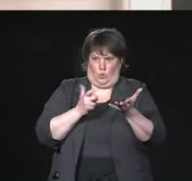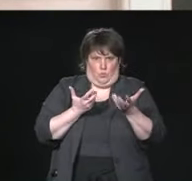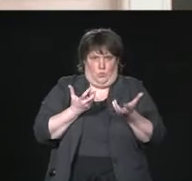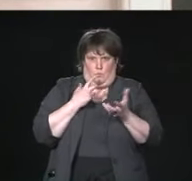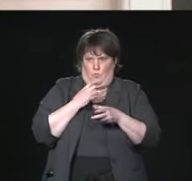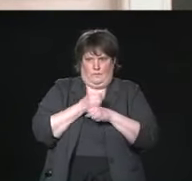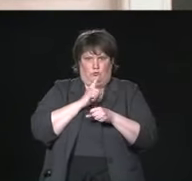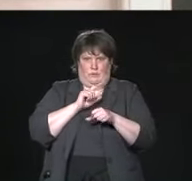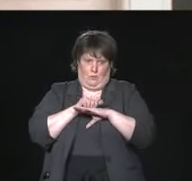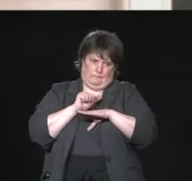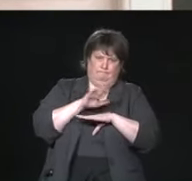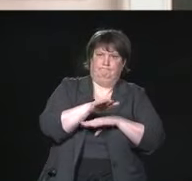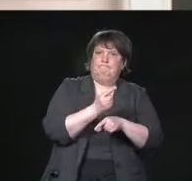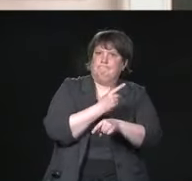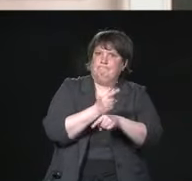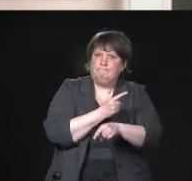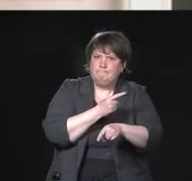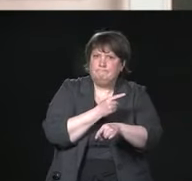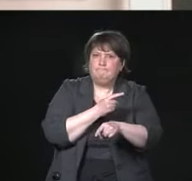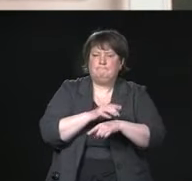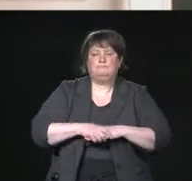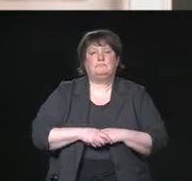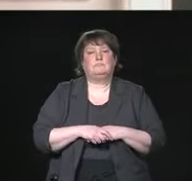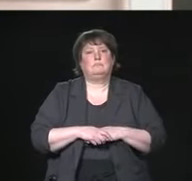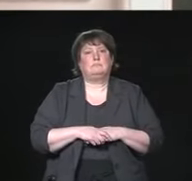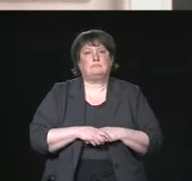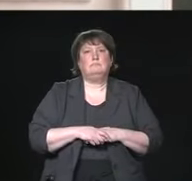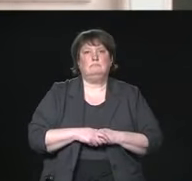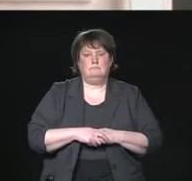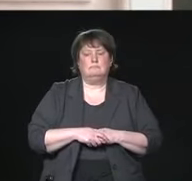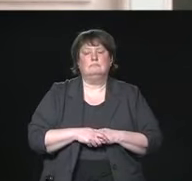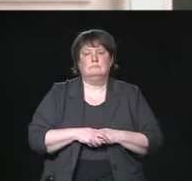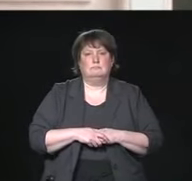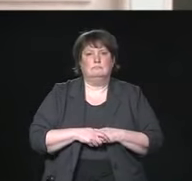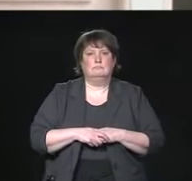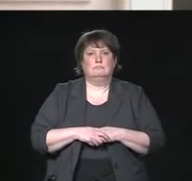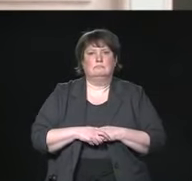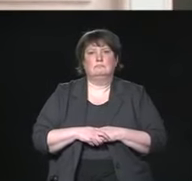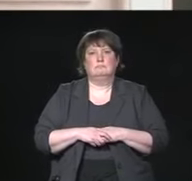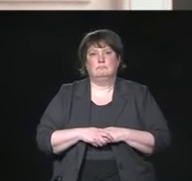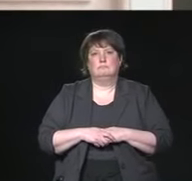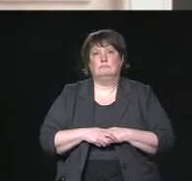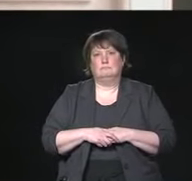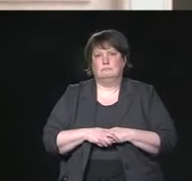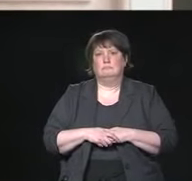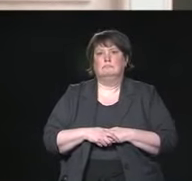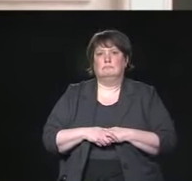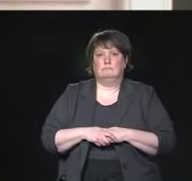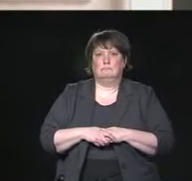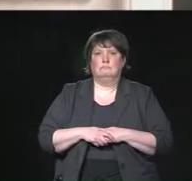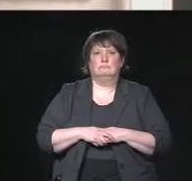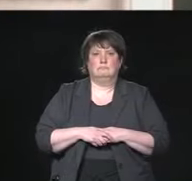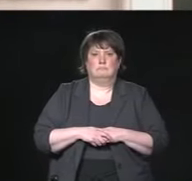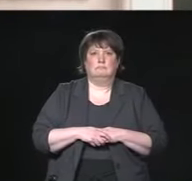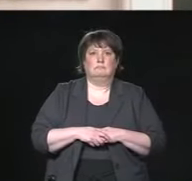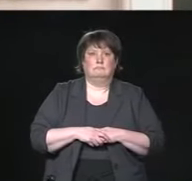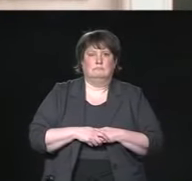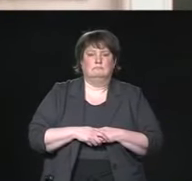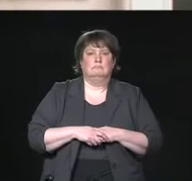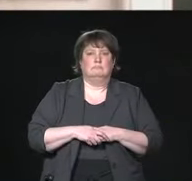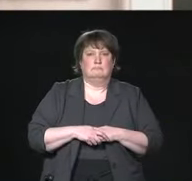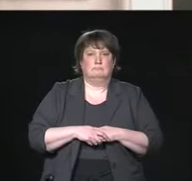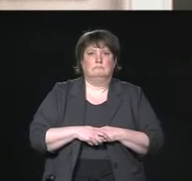need it. At the same time, we are working to make sure that deliveries of the